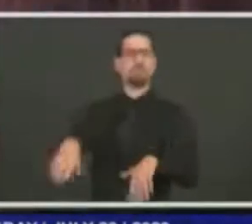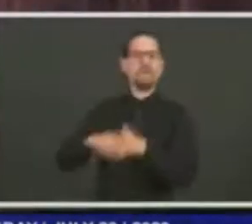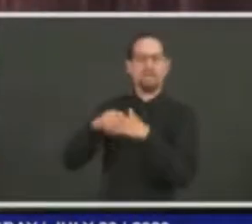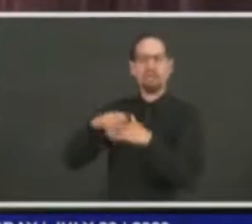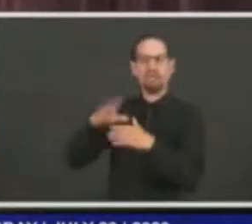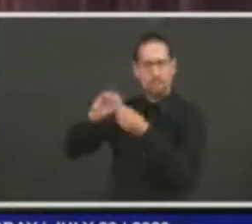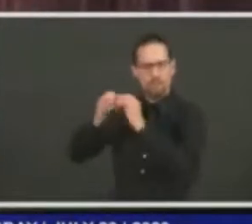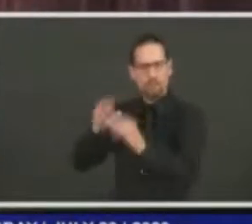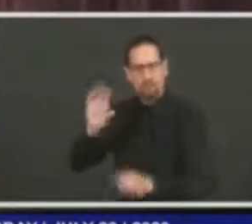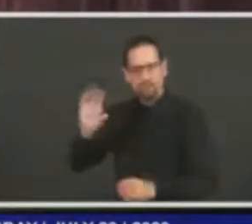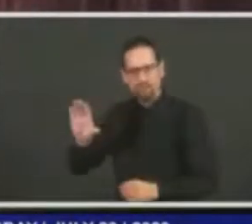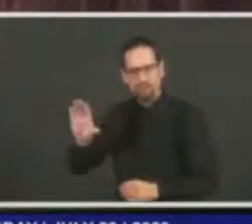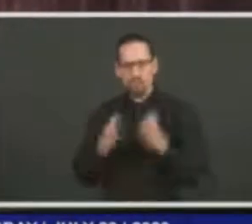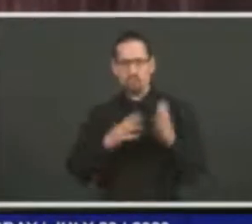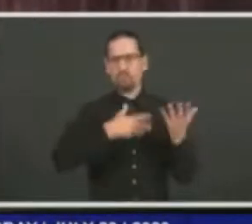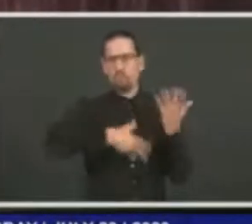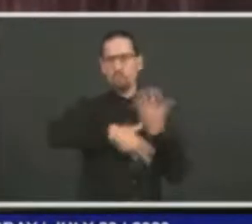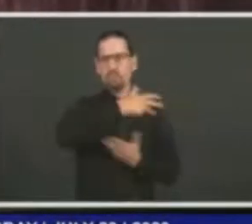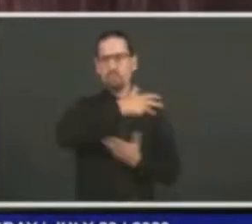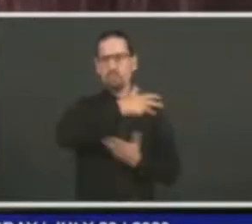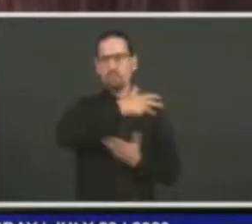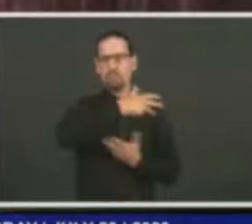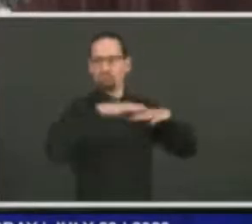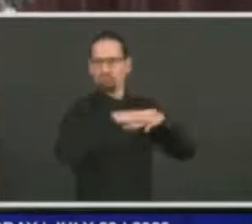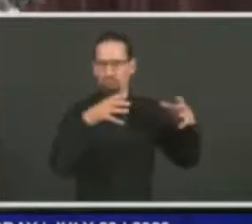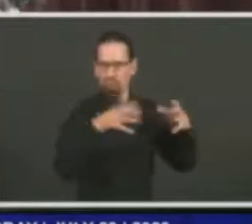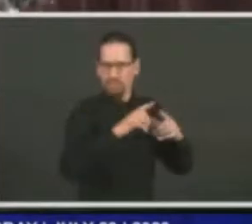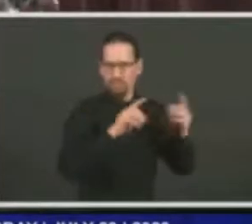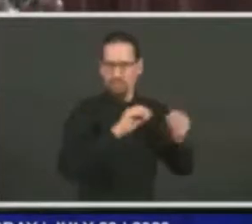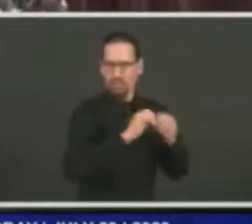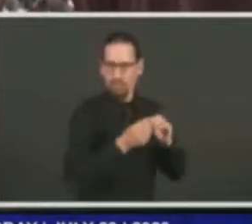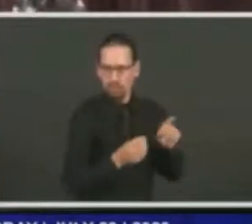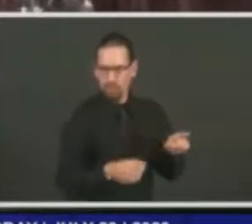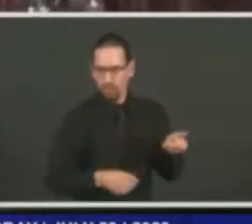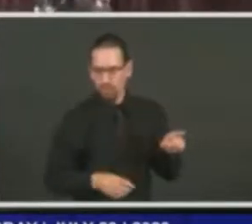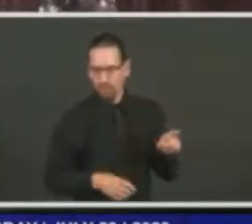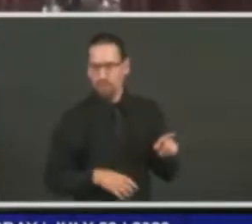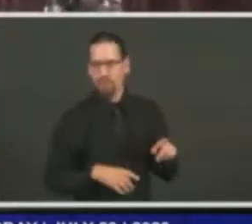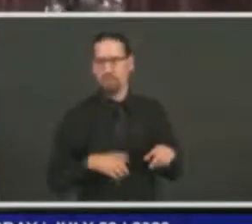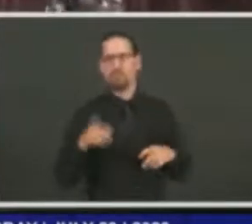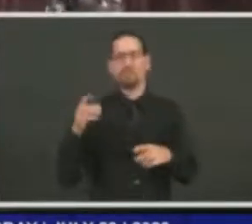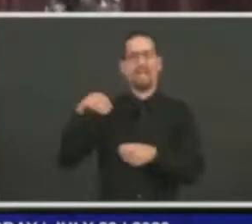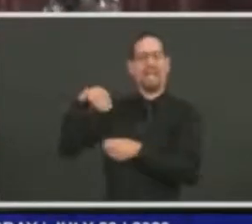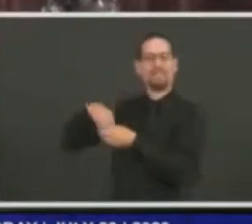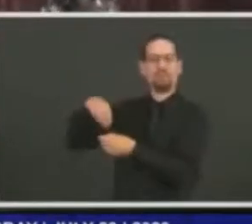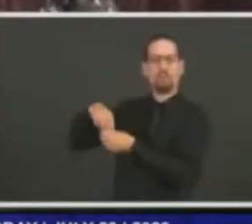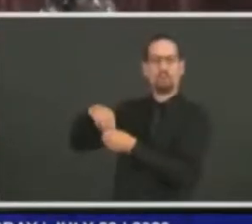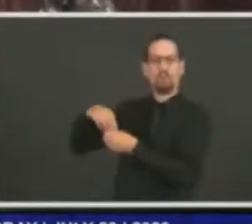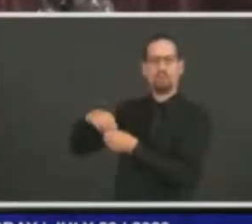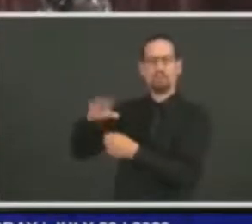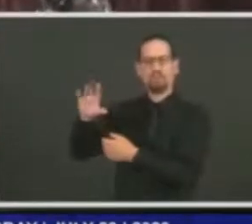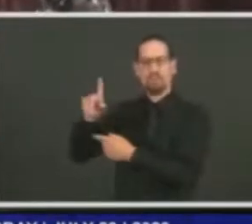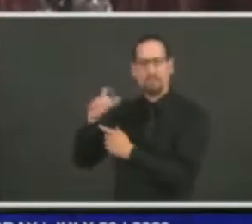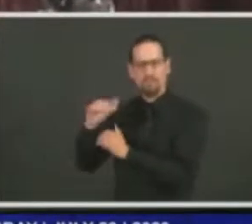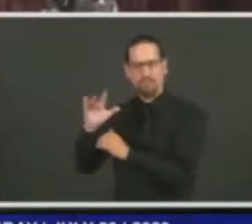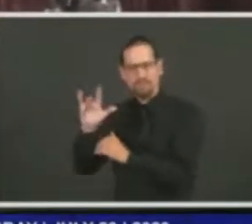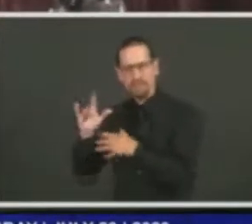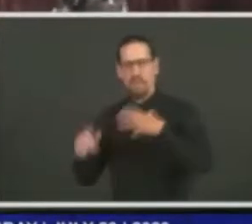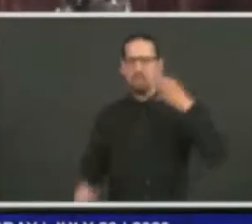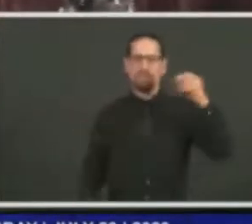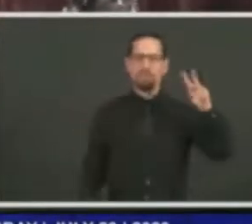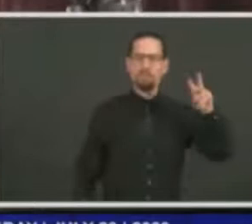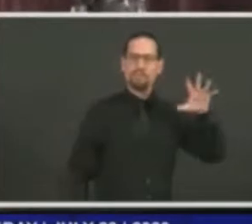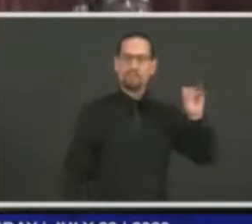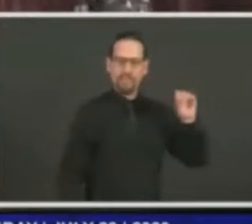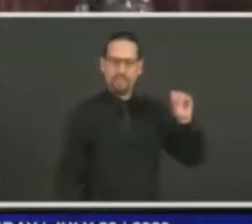Social gatherings, obviously defined differently, certain set of numbers, and then just indoor 125, outdoor 250. So you have people wondering what's